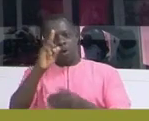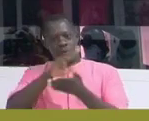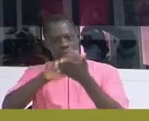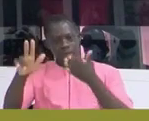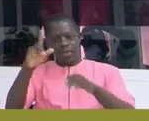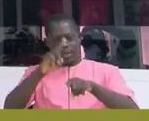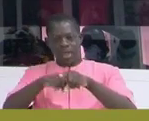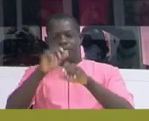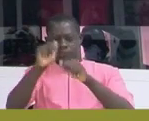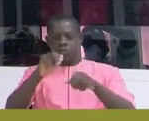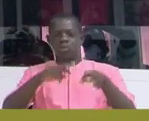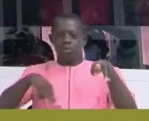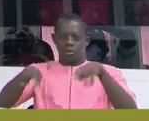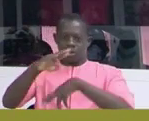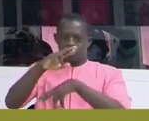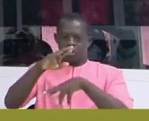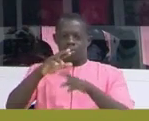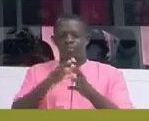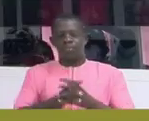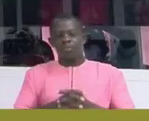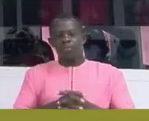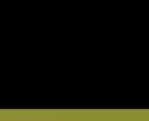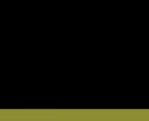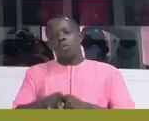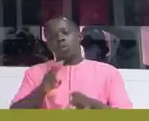he will go and one week later